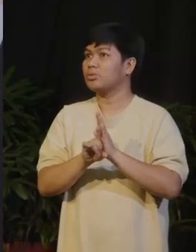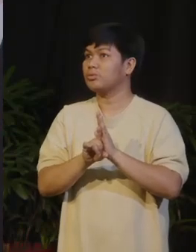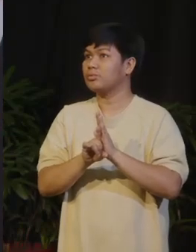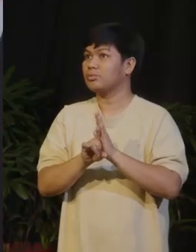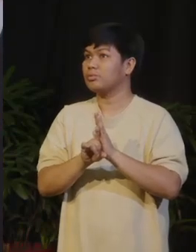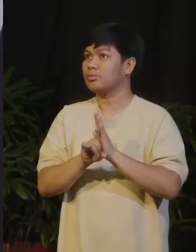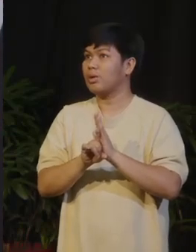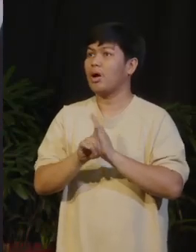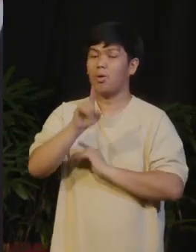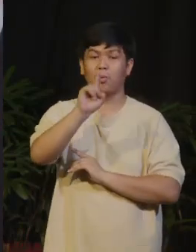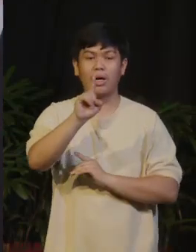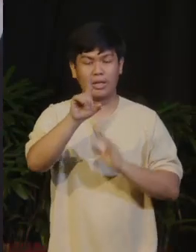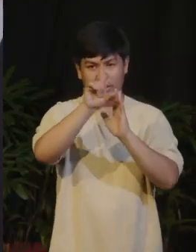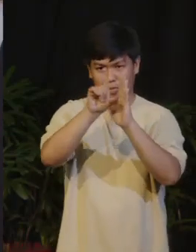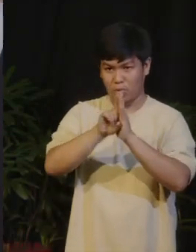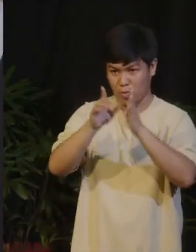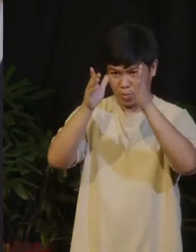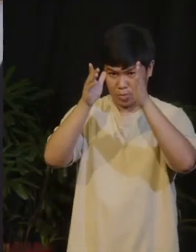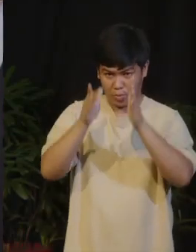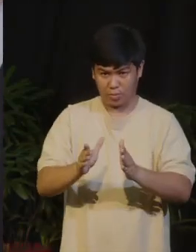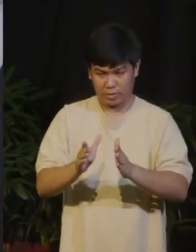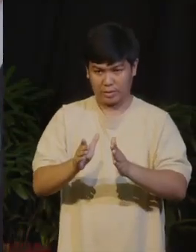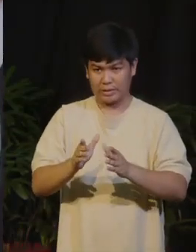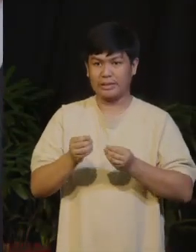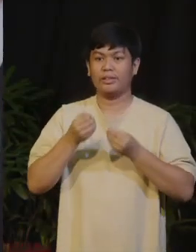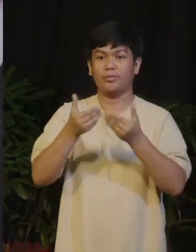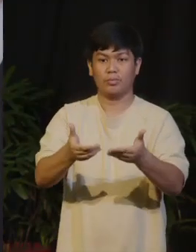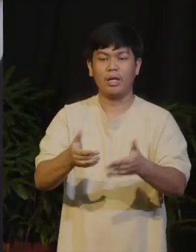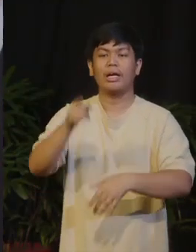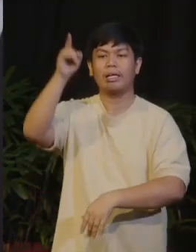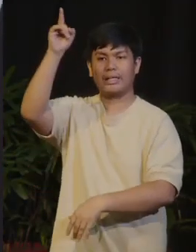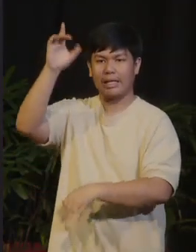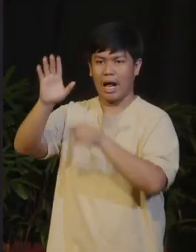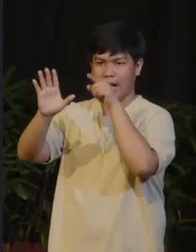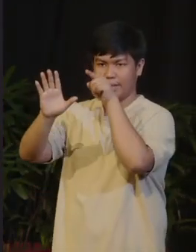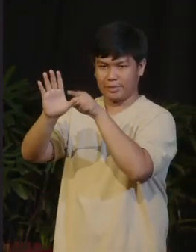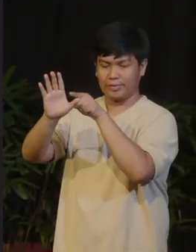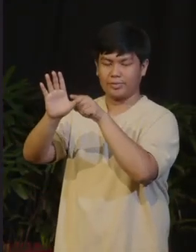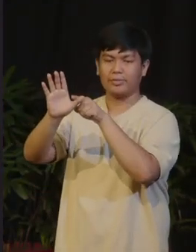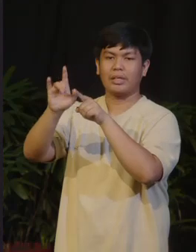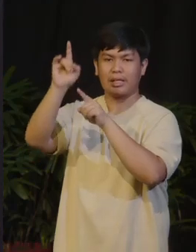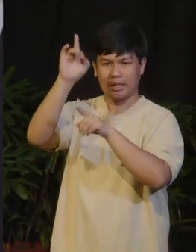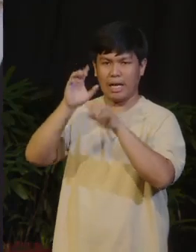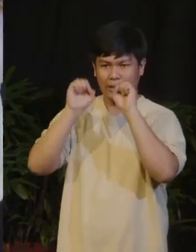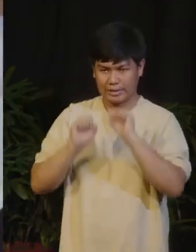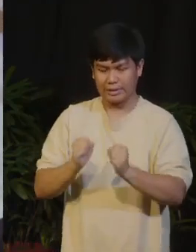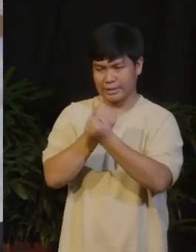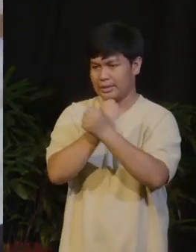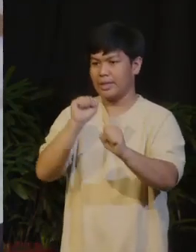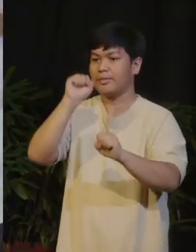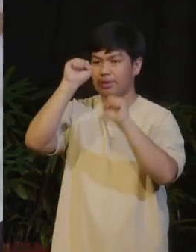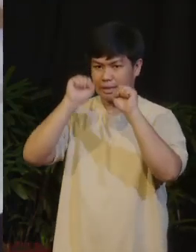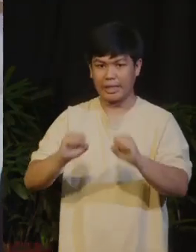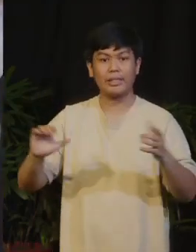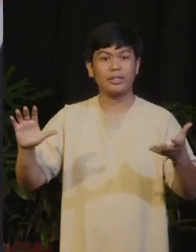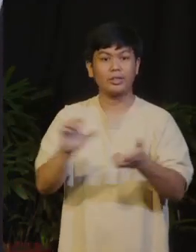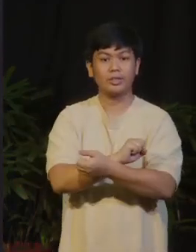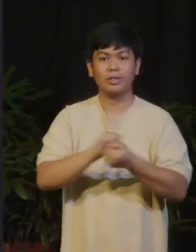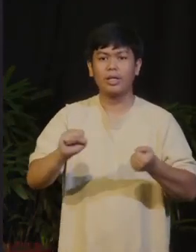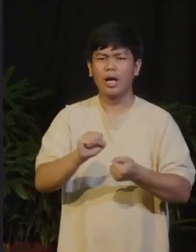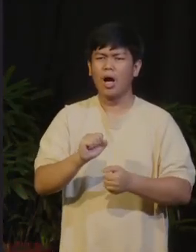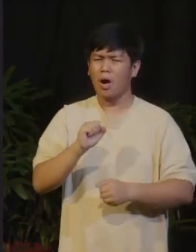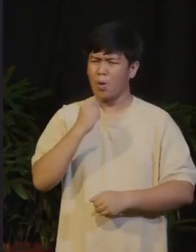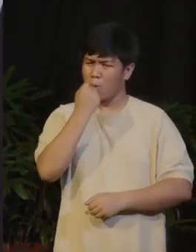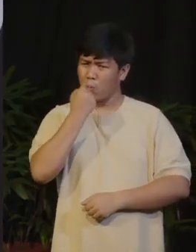one lawgiver and judge, he who is able to save and to destroy. But who are you to